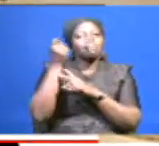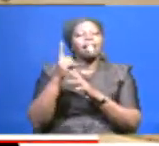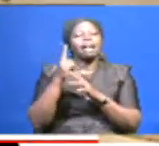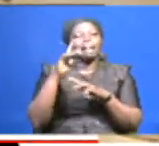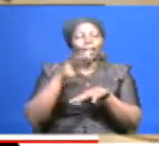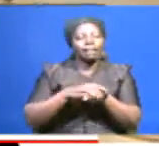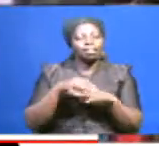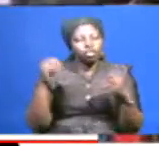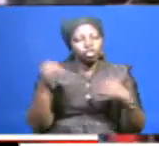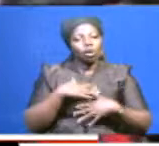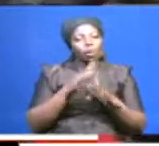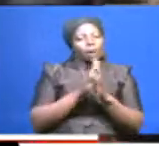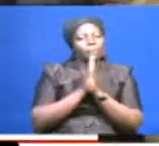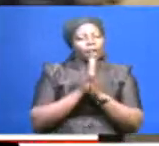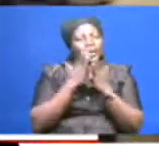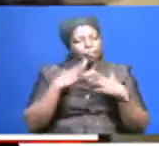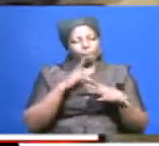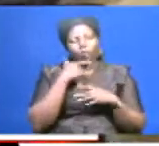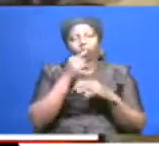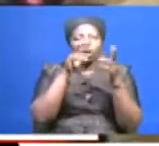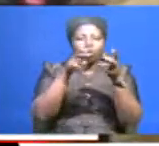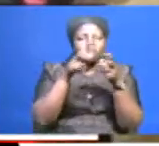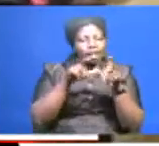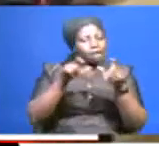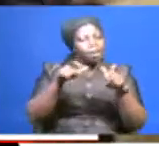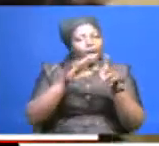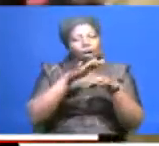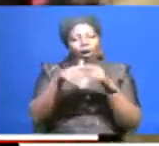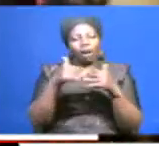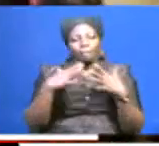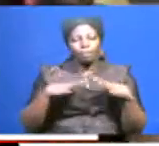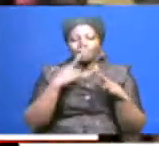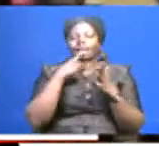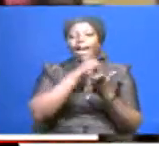wale wanatuona kwa media na watu wote tuseme amen.